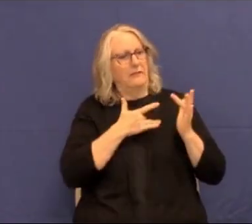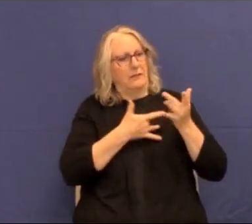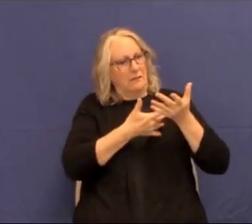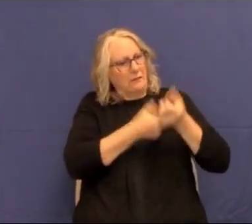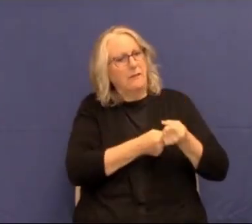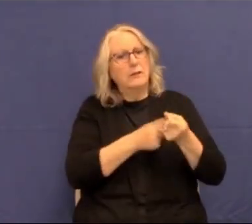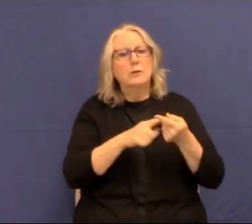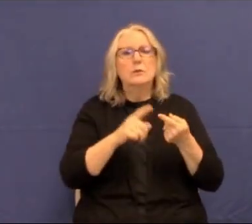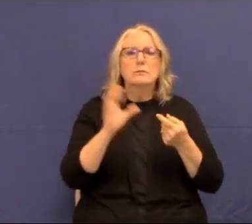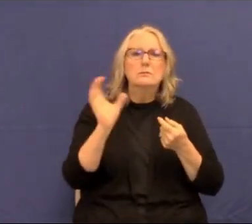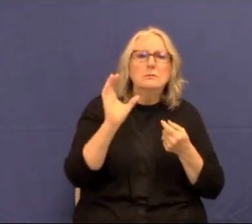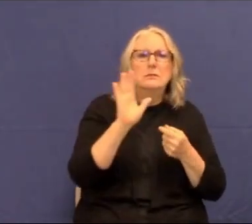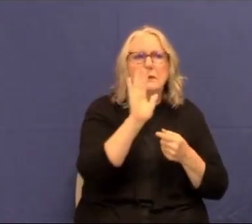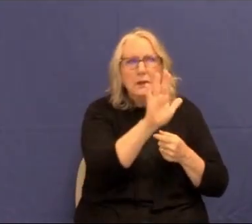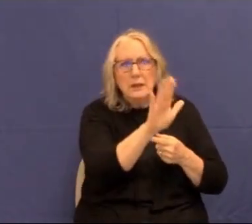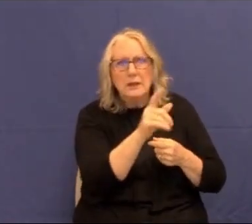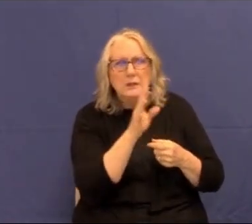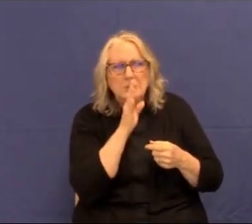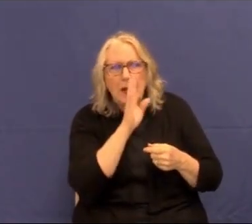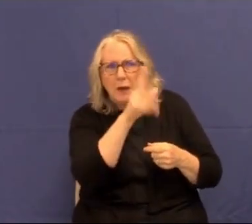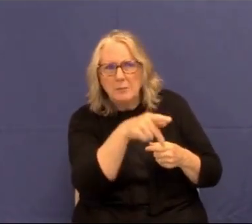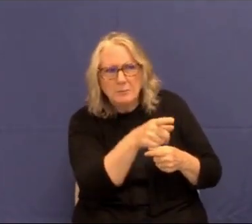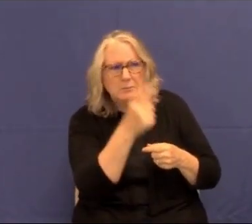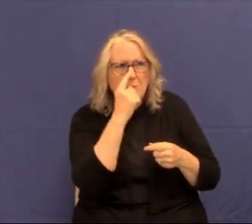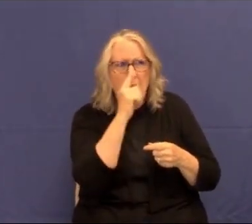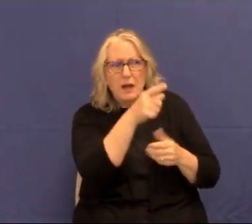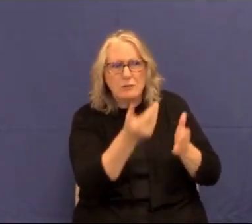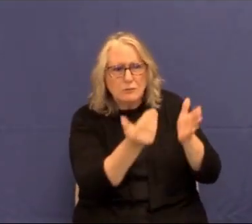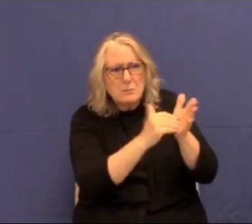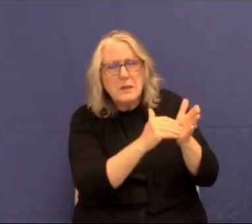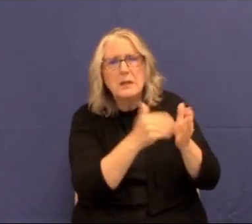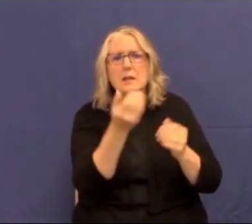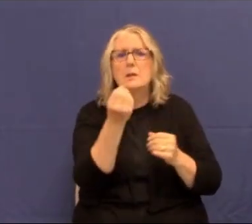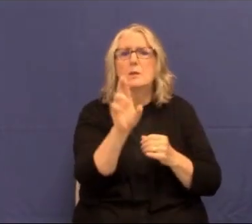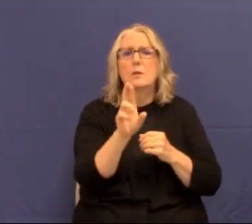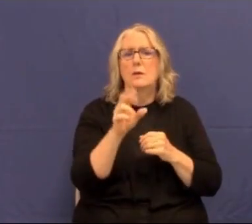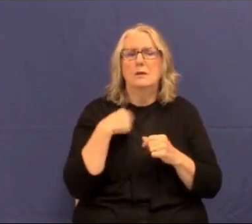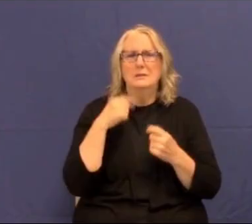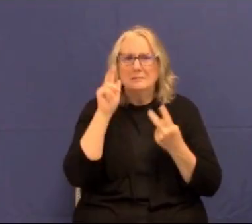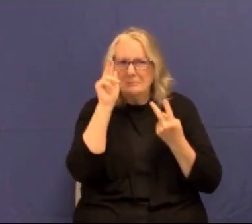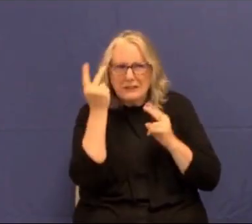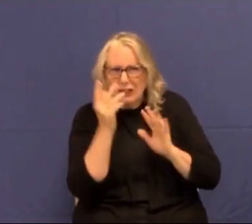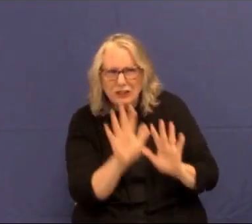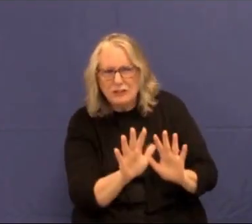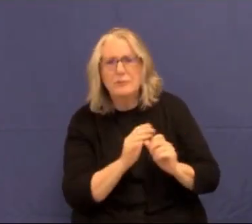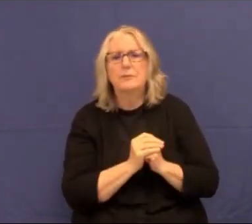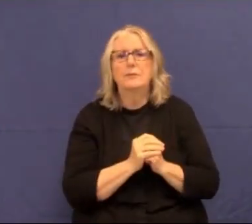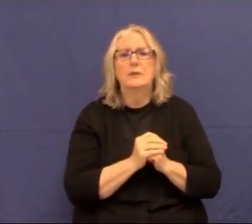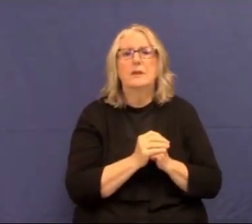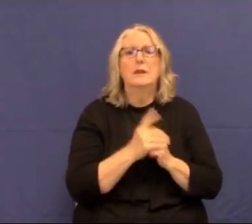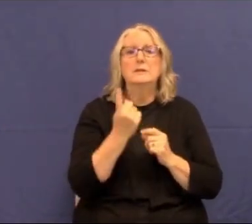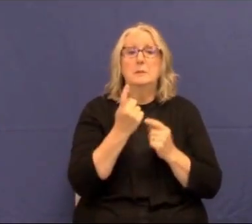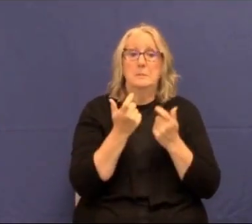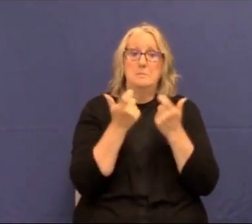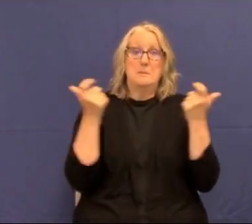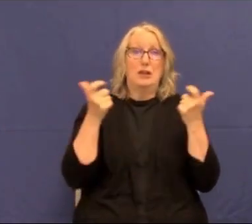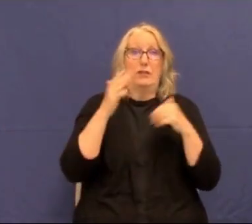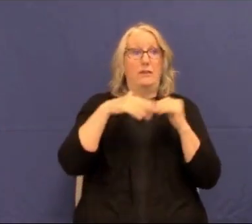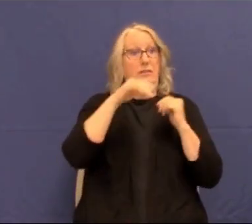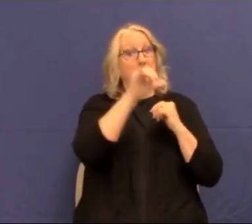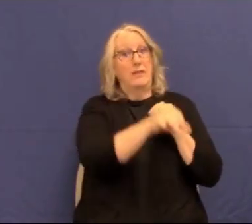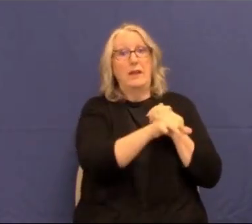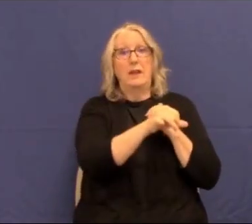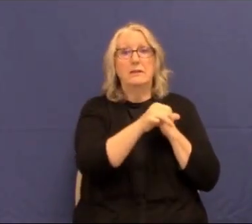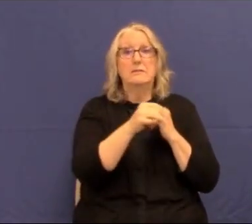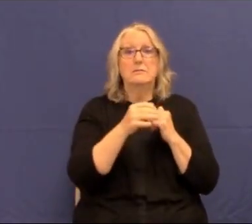and that confidence to speak up and say, hey, can you repeat that? Or I misunderstood that. If it's something more major